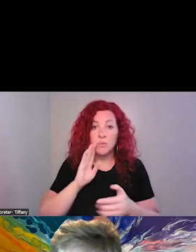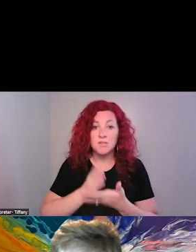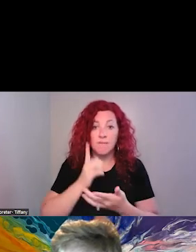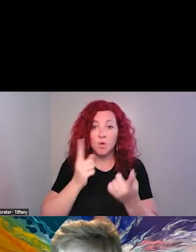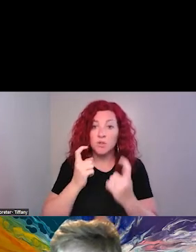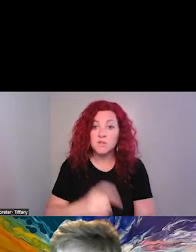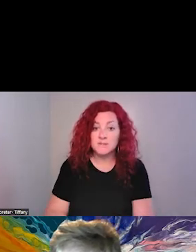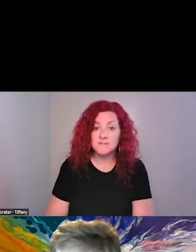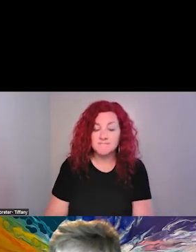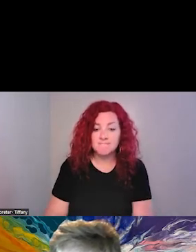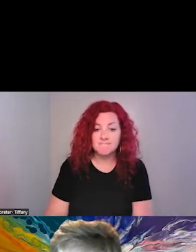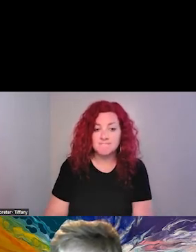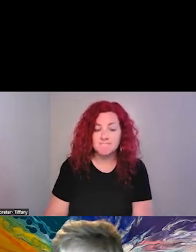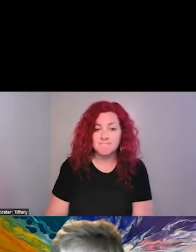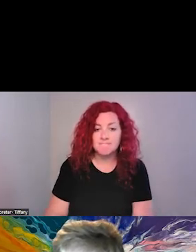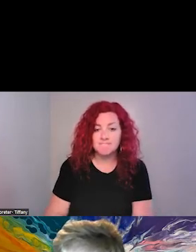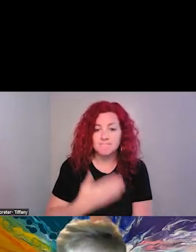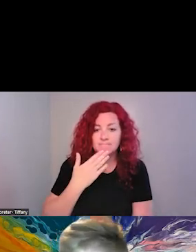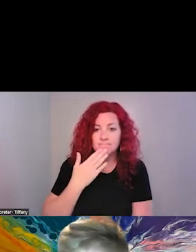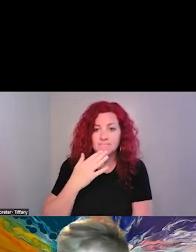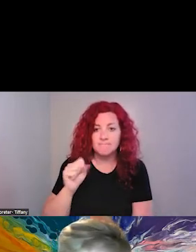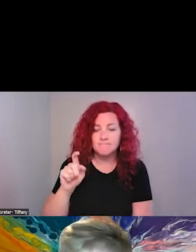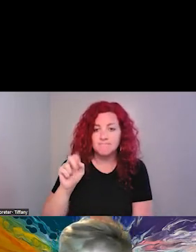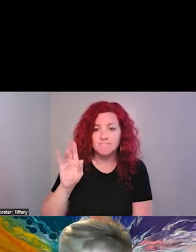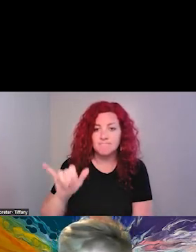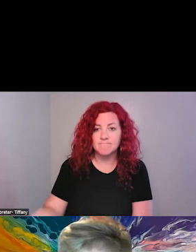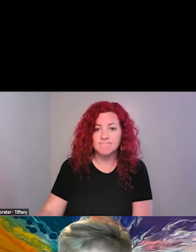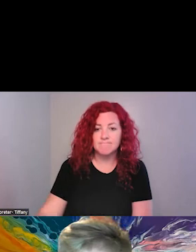questions. Thanks, Stacey.